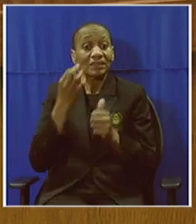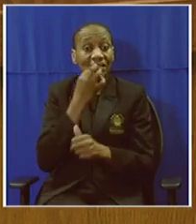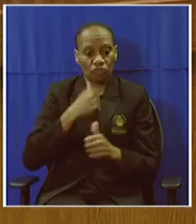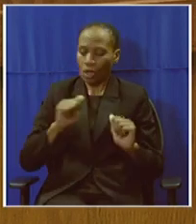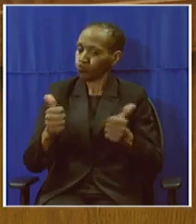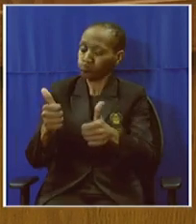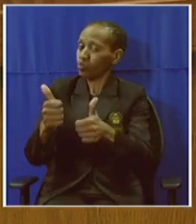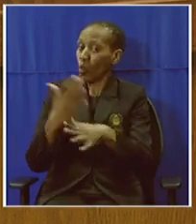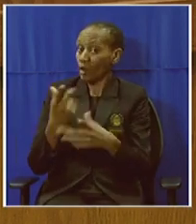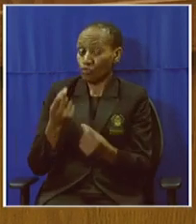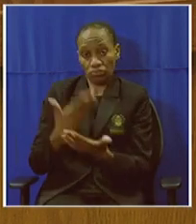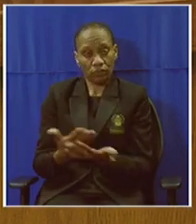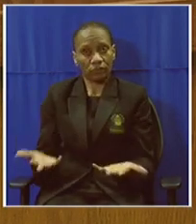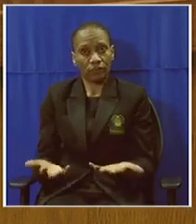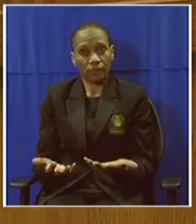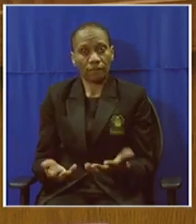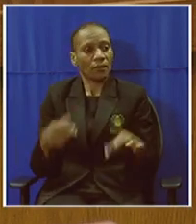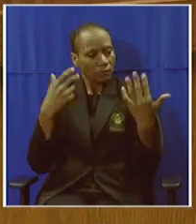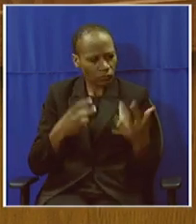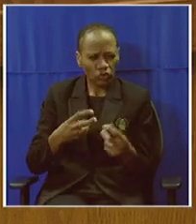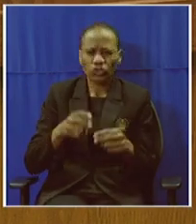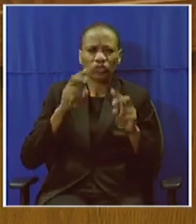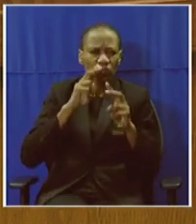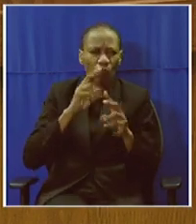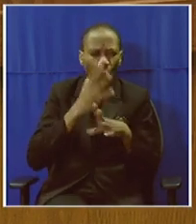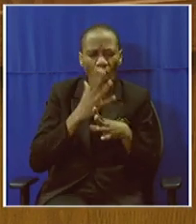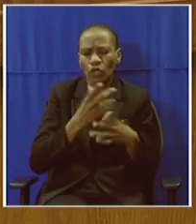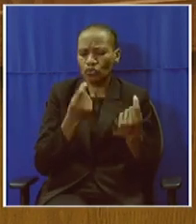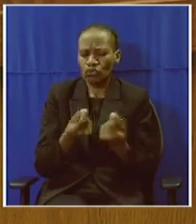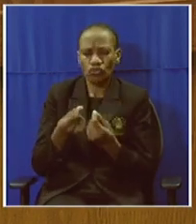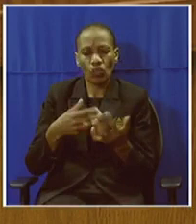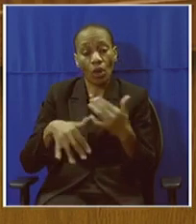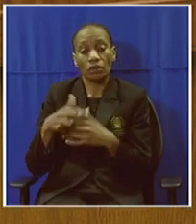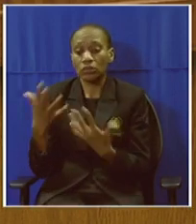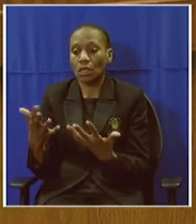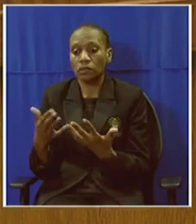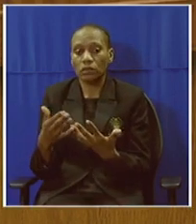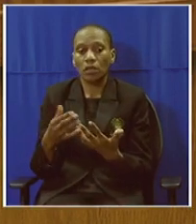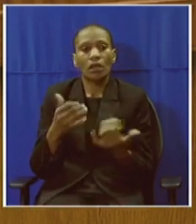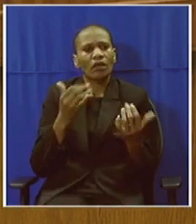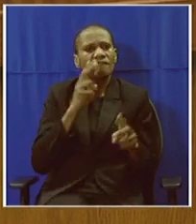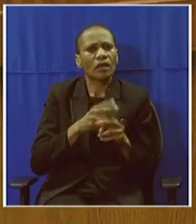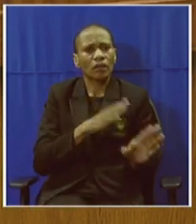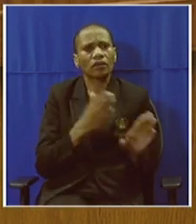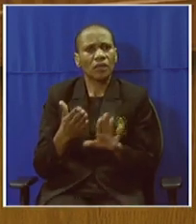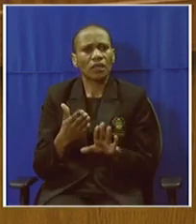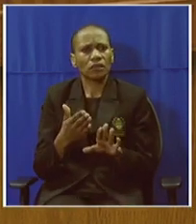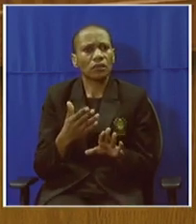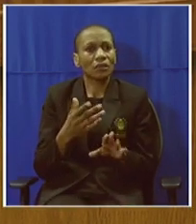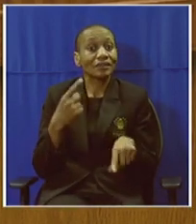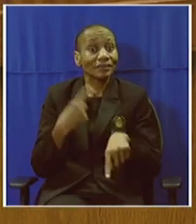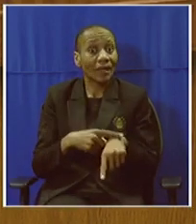She went out there, and when she died, She was helping other